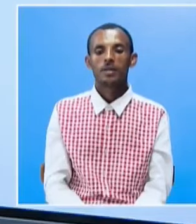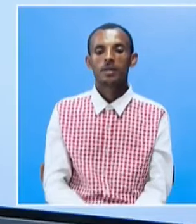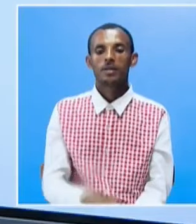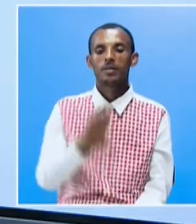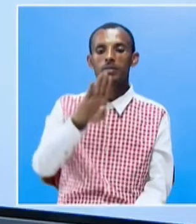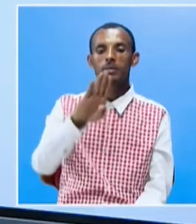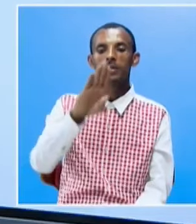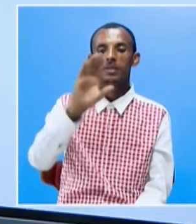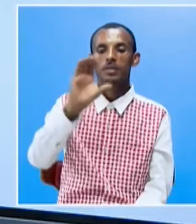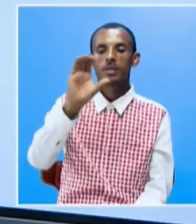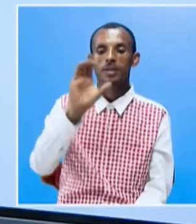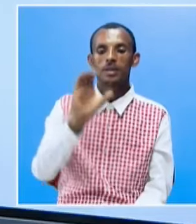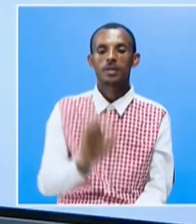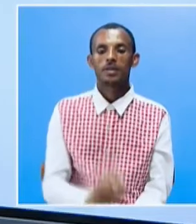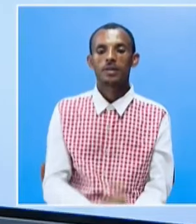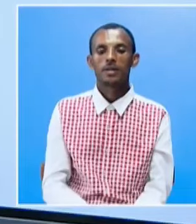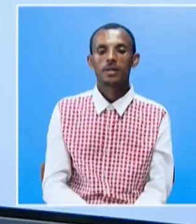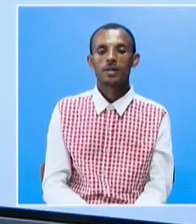BC